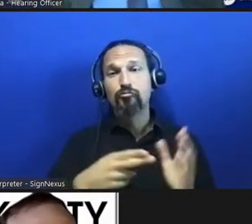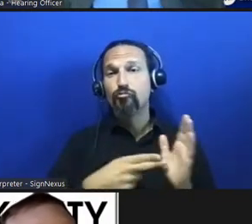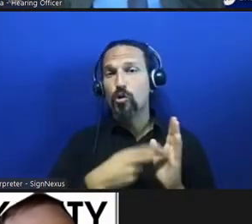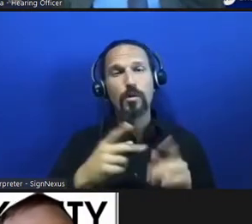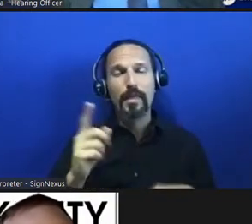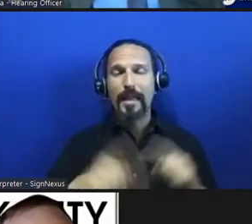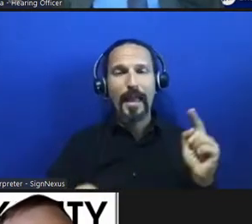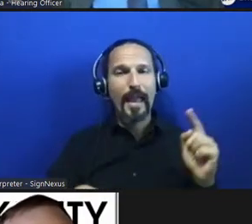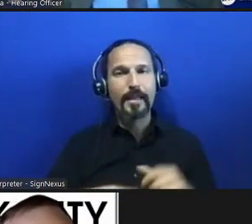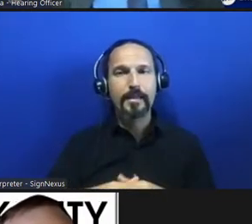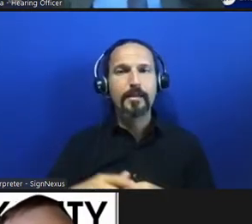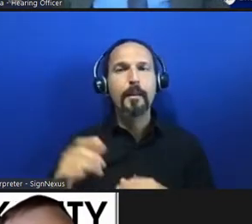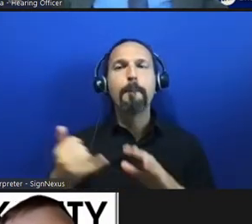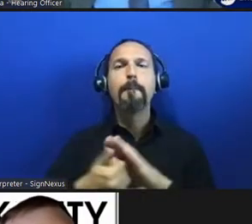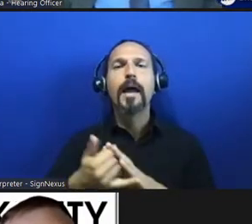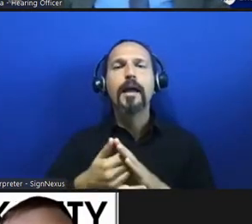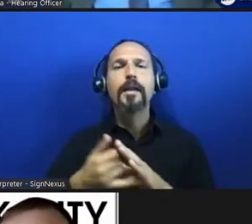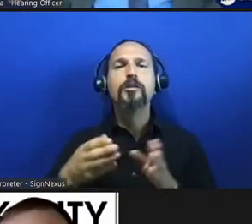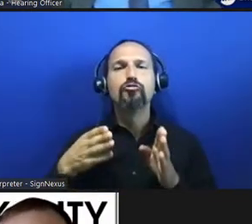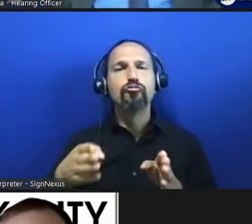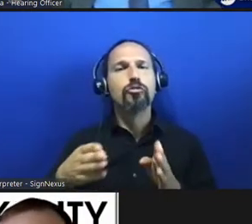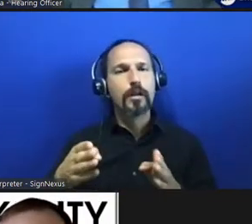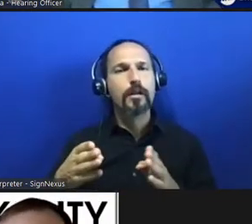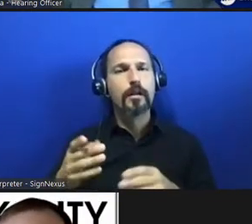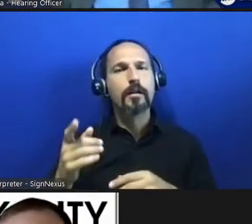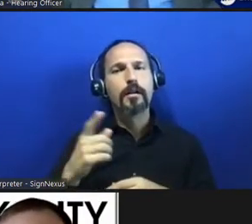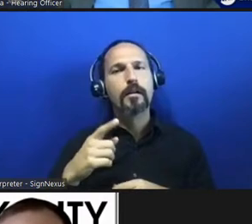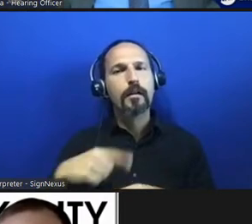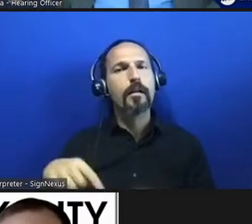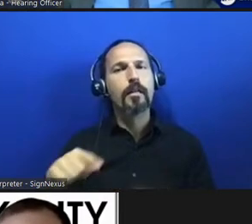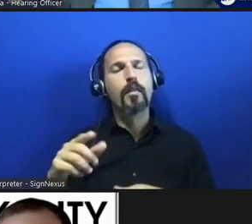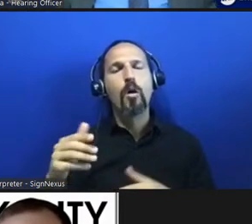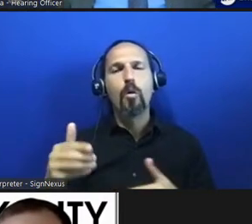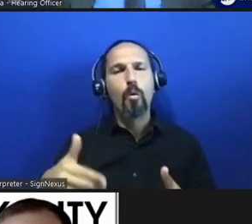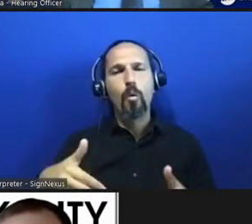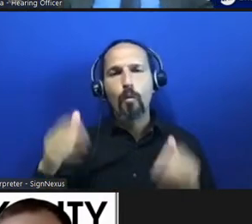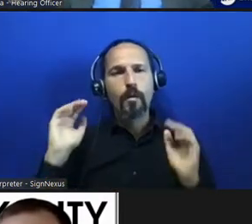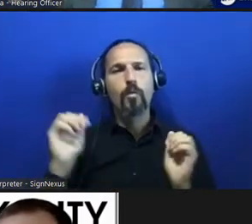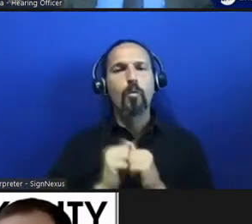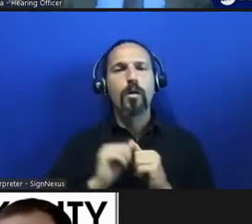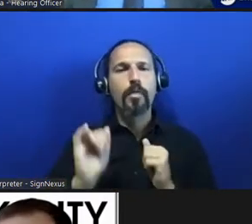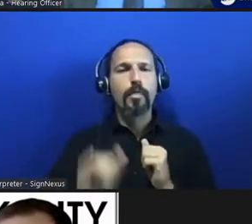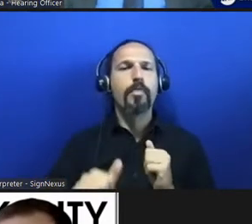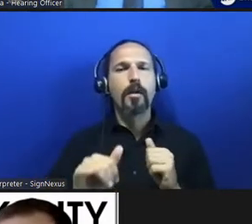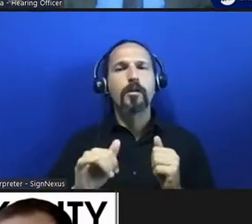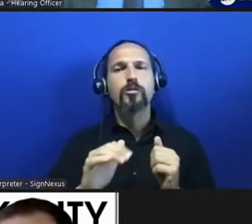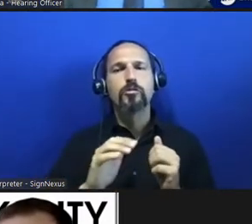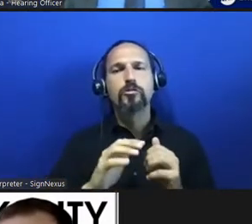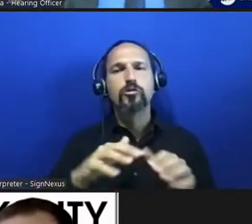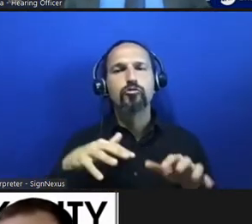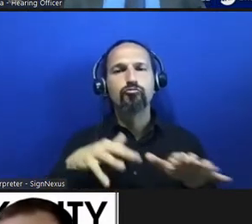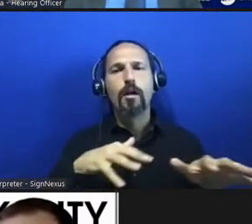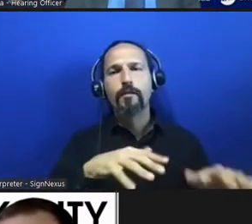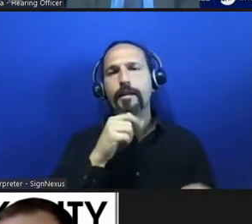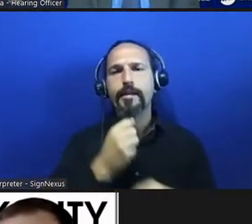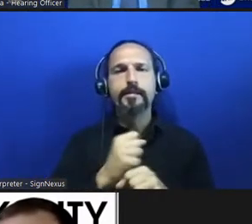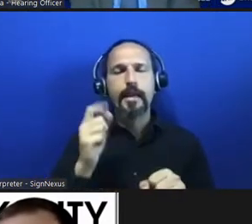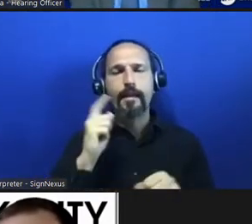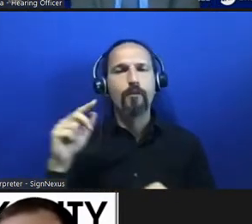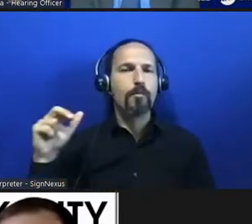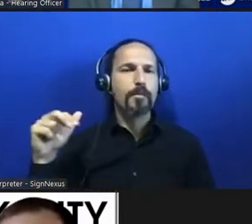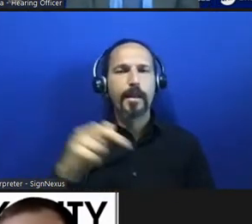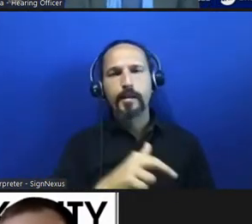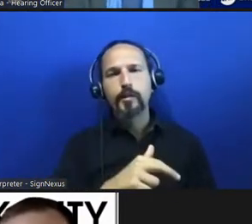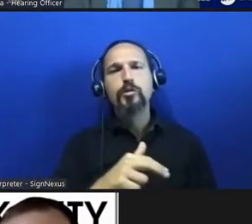can't Manhattan streets are making are overburdened with traffic and they are not safe for pedestrians